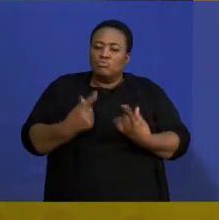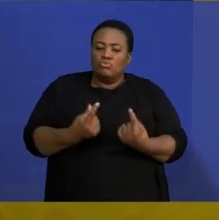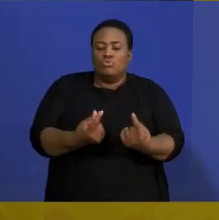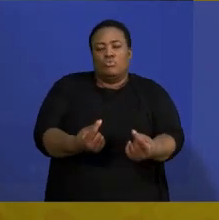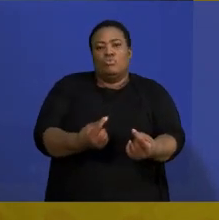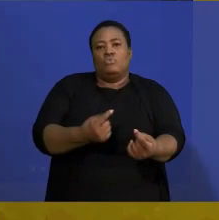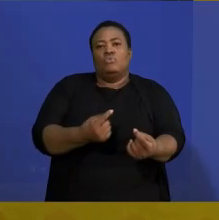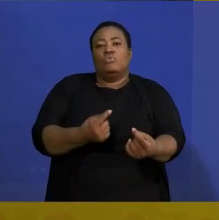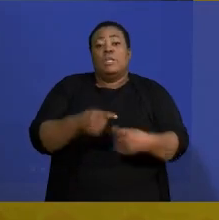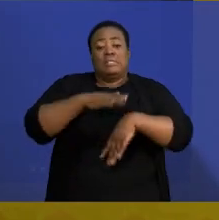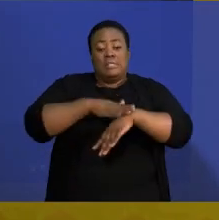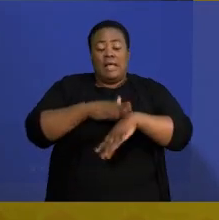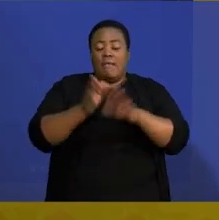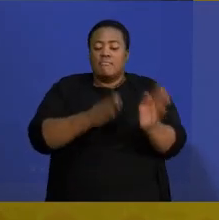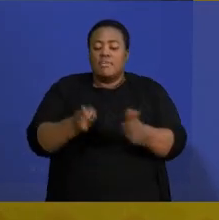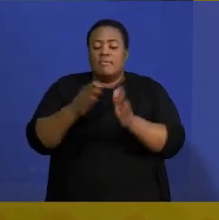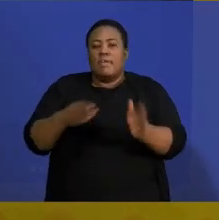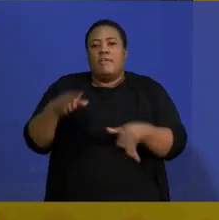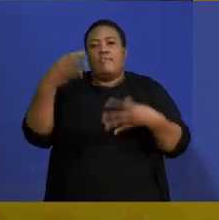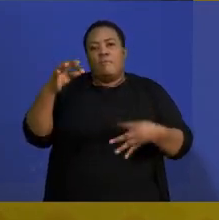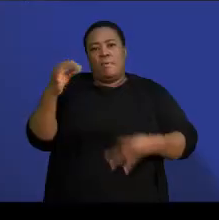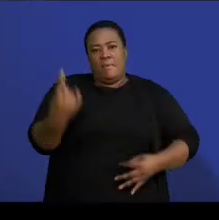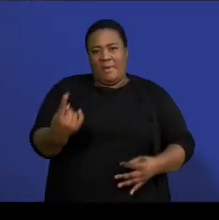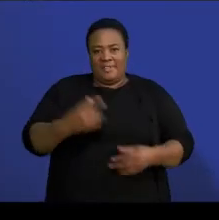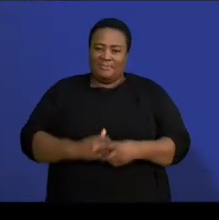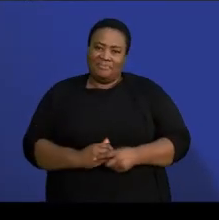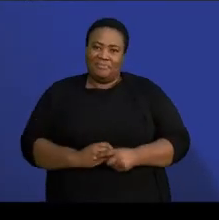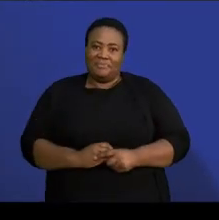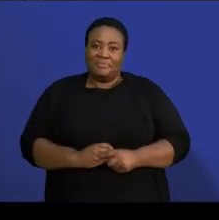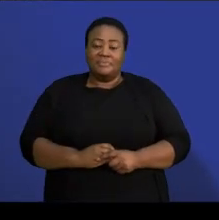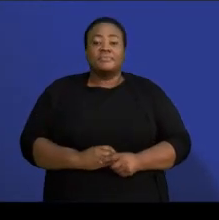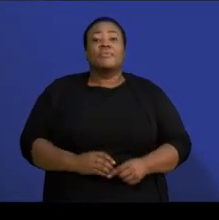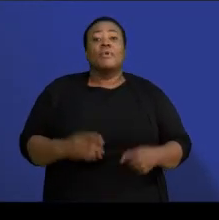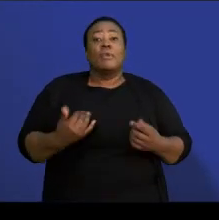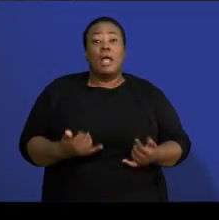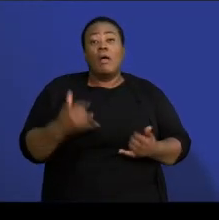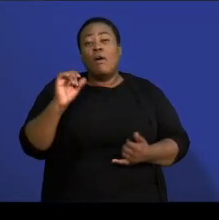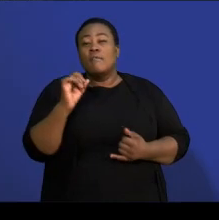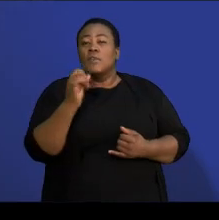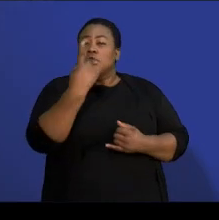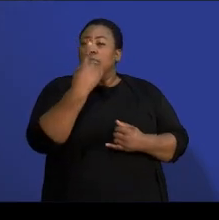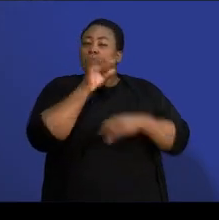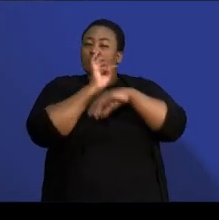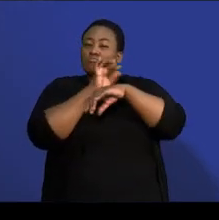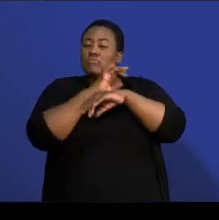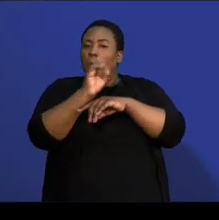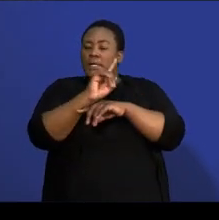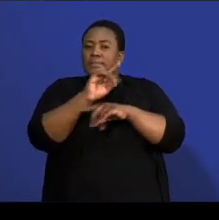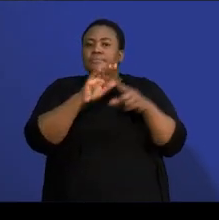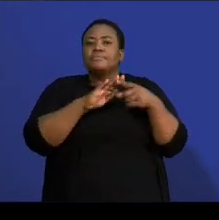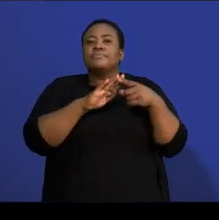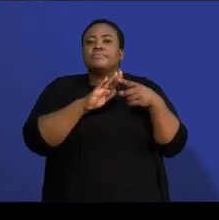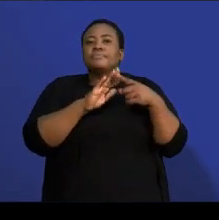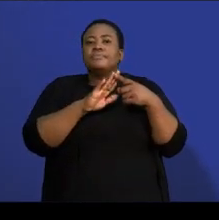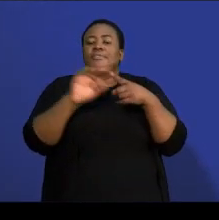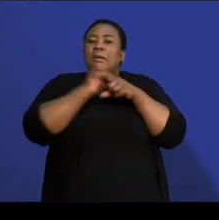preparing for your paper one. So let's just jump right into it. Now, the very first tip that we are saying here is you need to practice